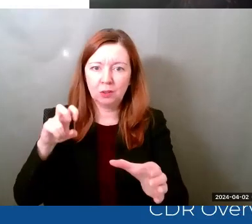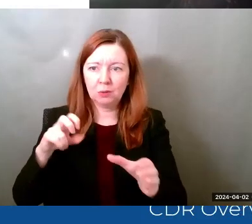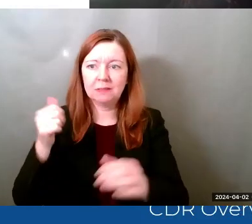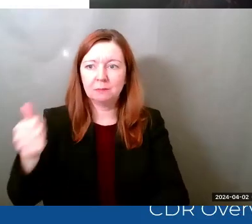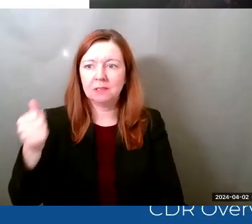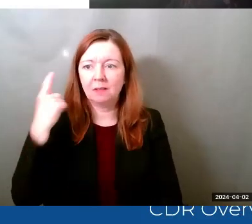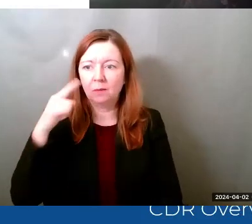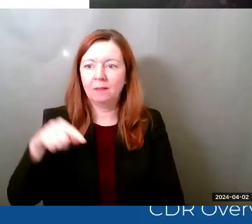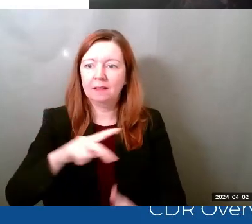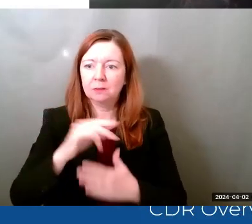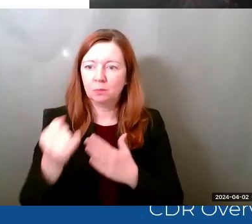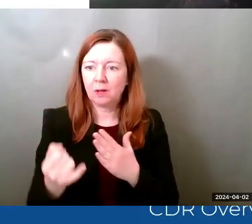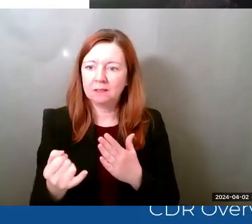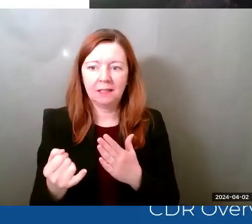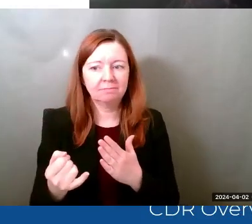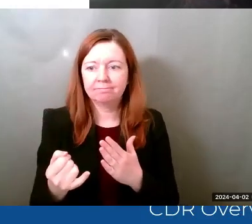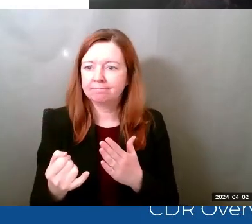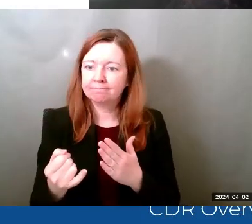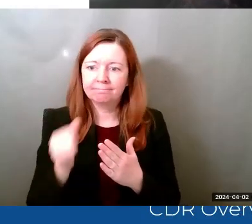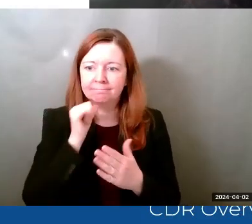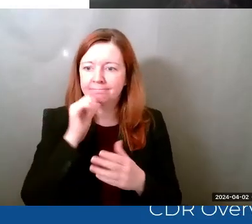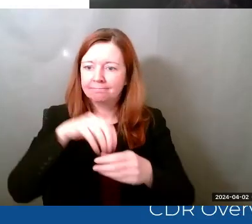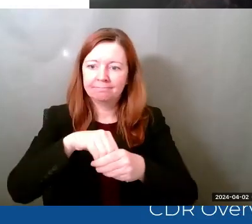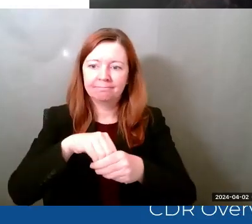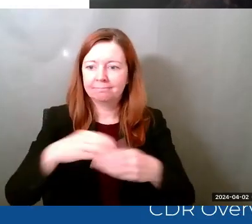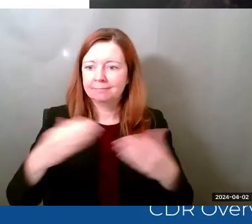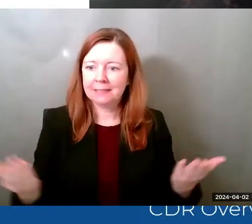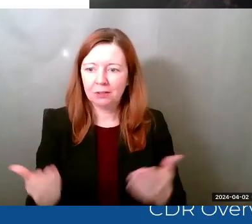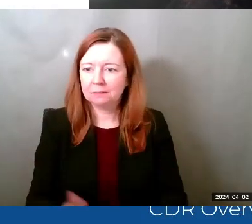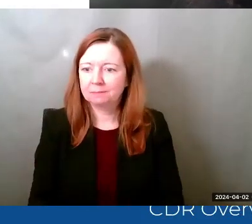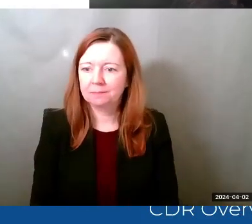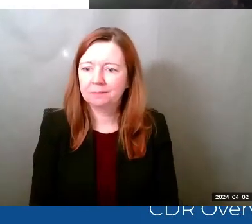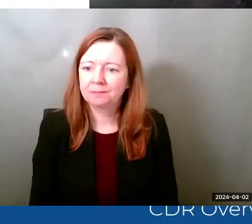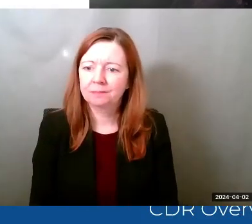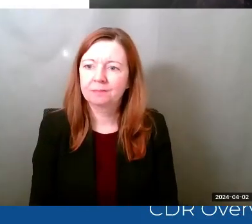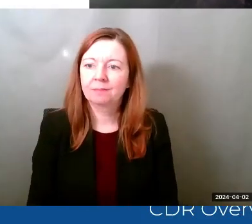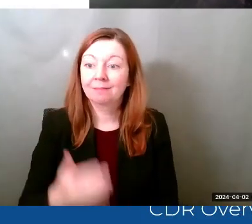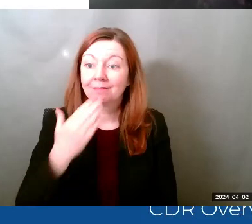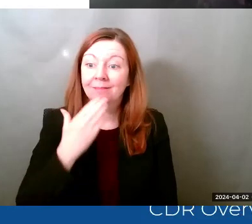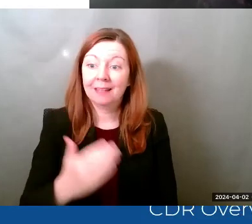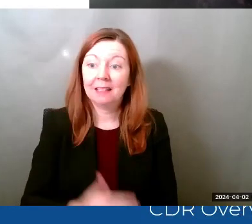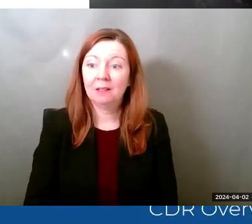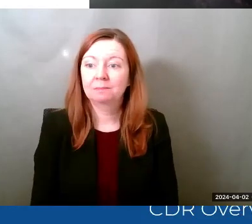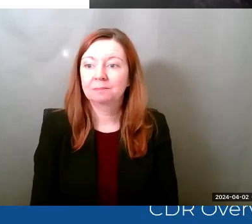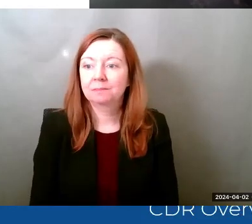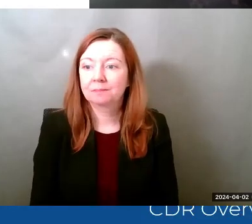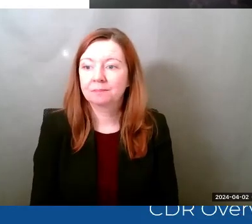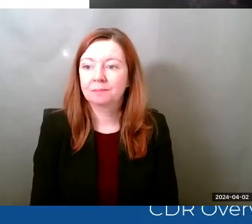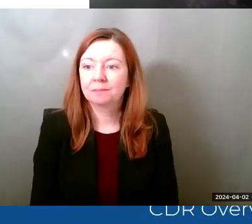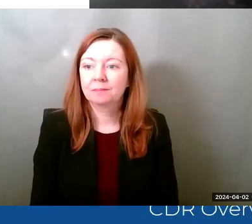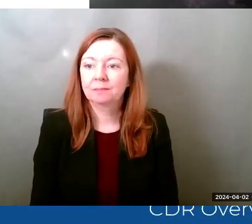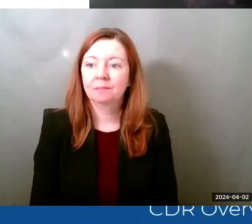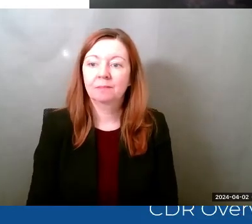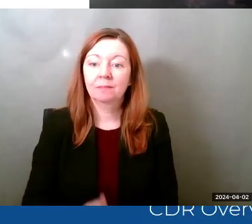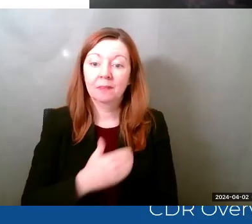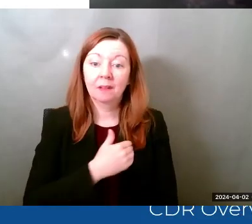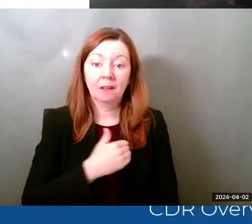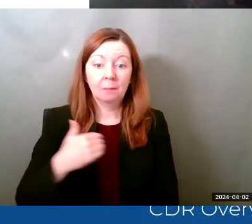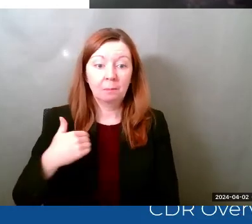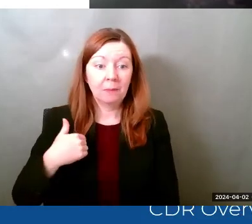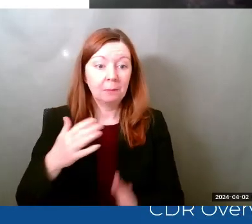for this project and therefore is not present during this meeting. Thank you all. Members of the